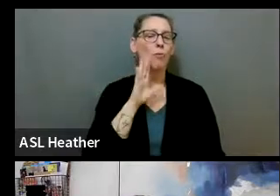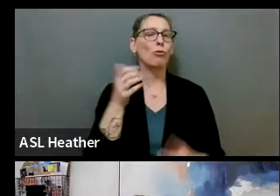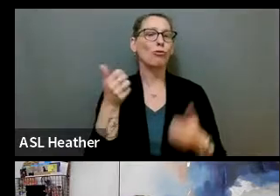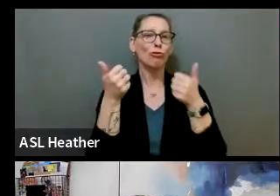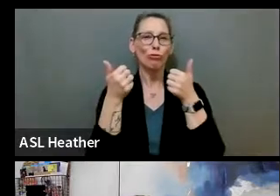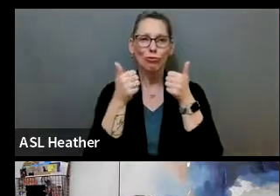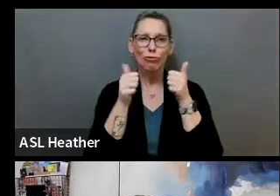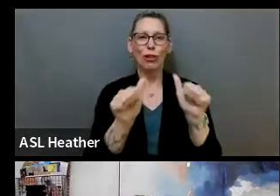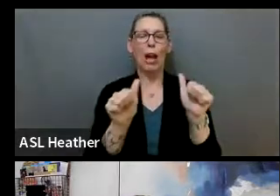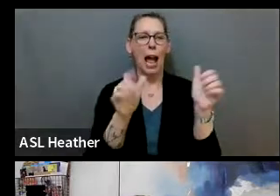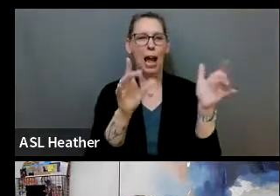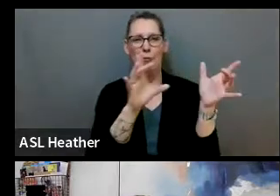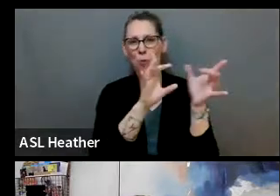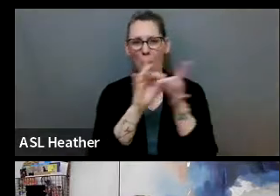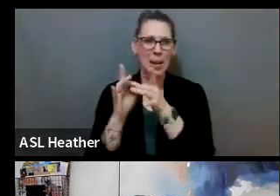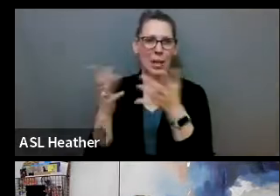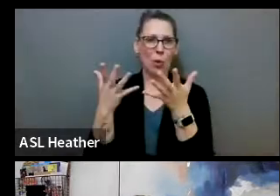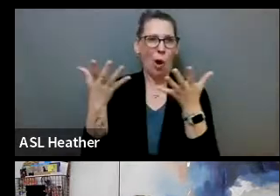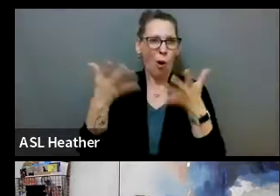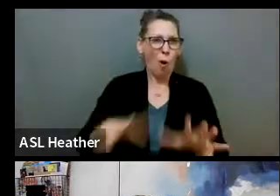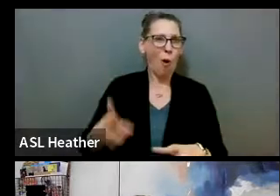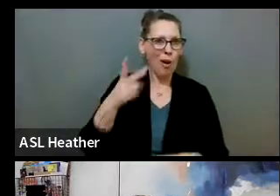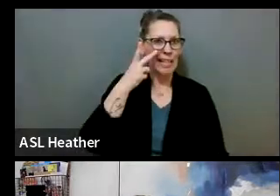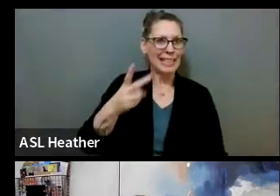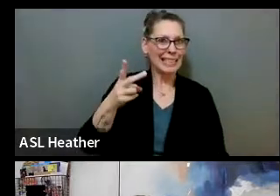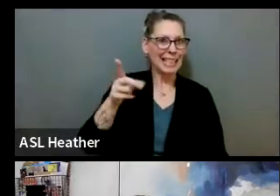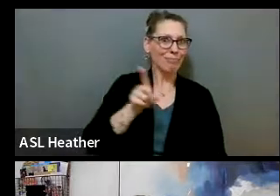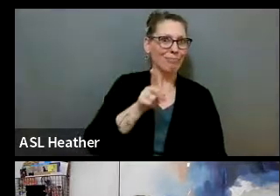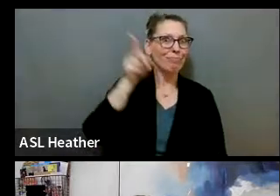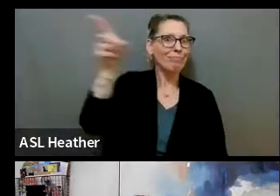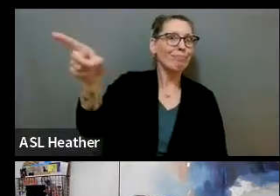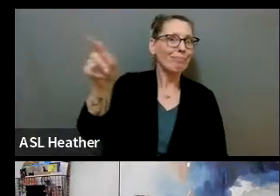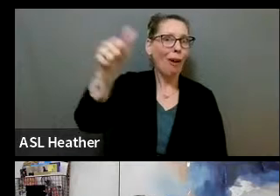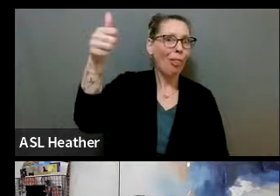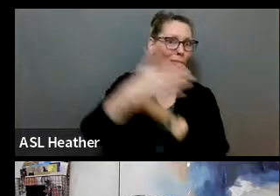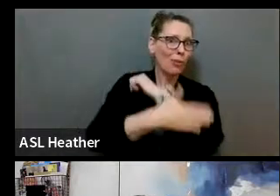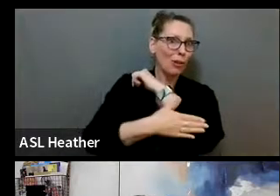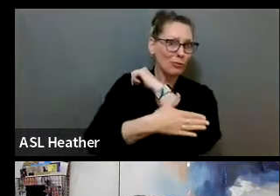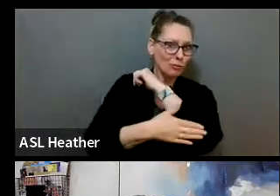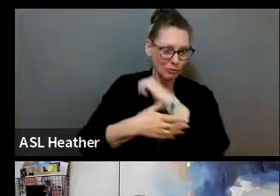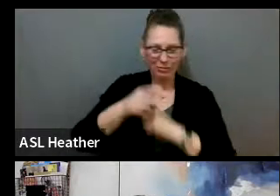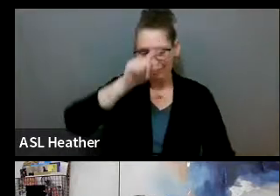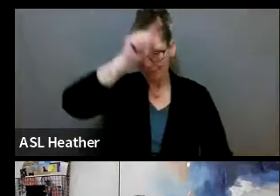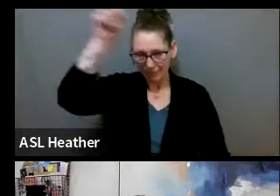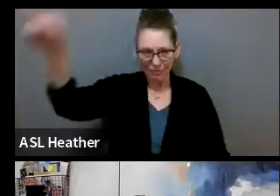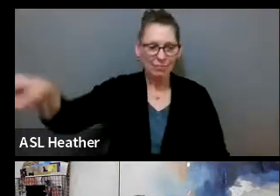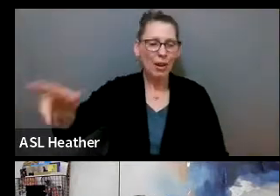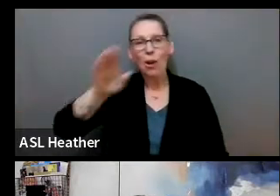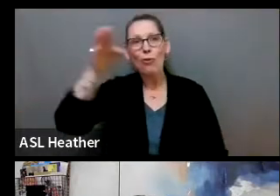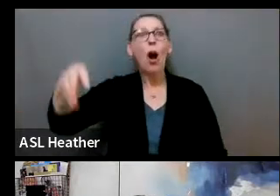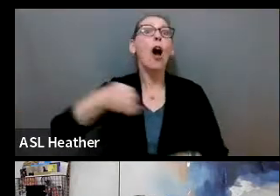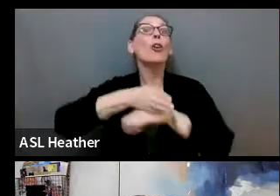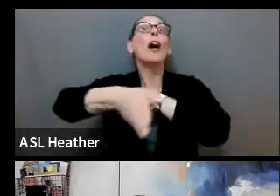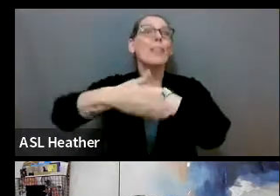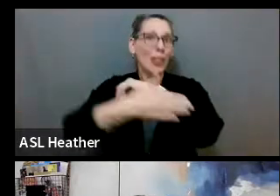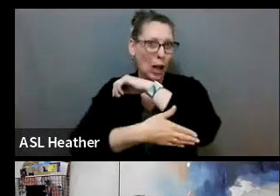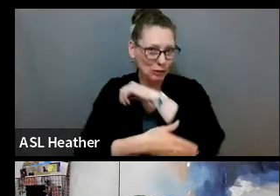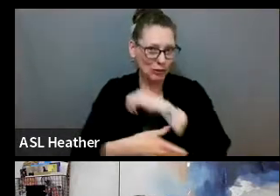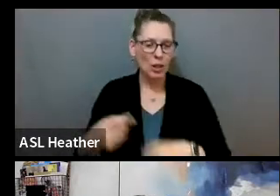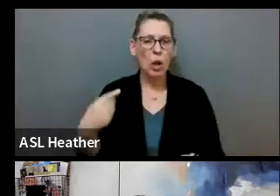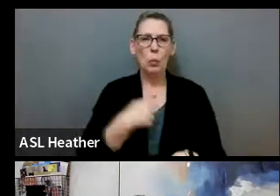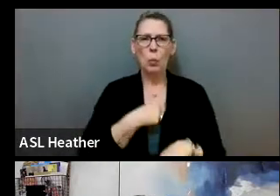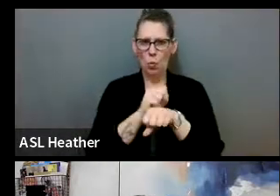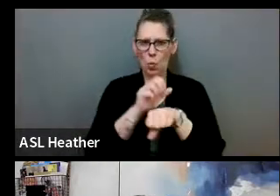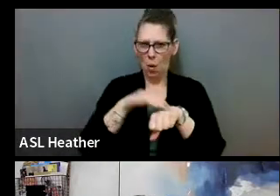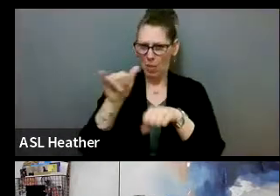harmonize that with what they have seen across the country. And so we have worked on that issue.